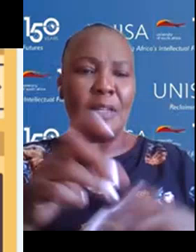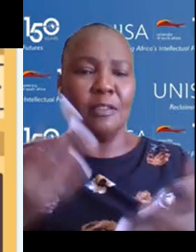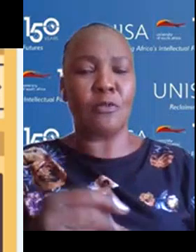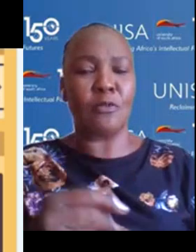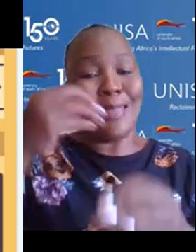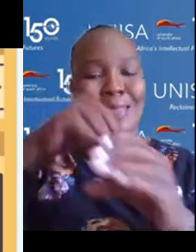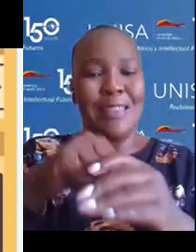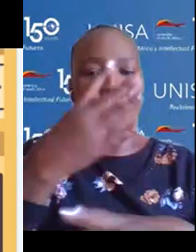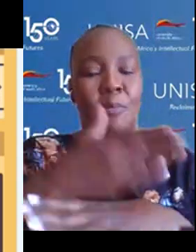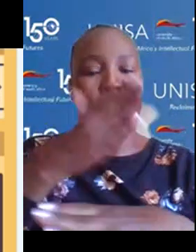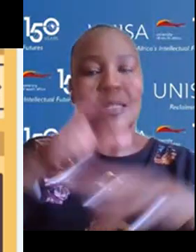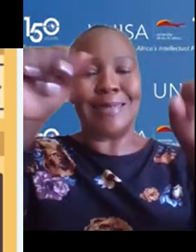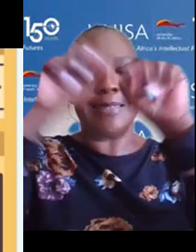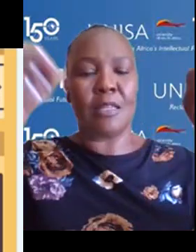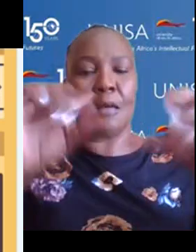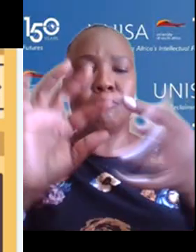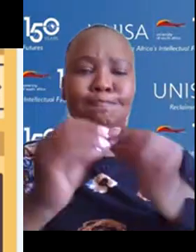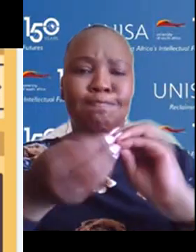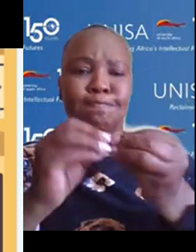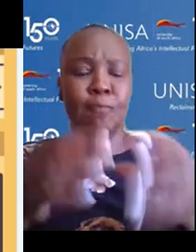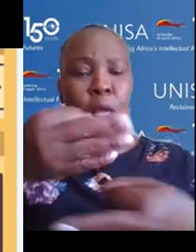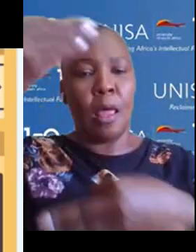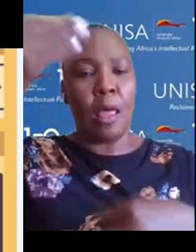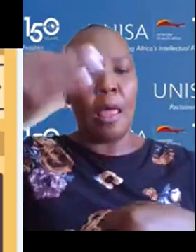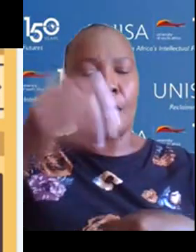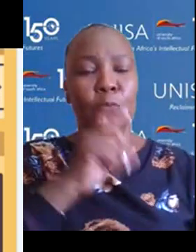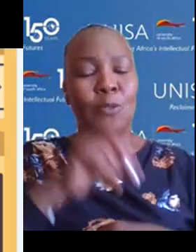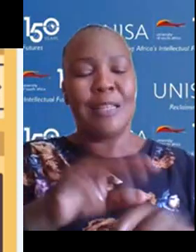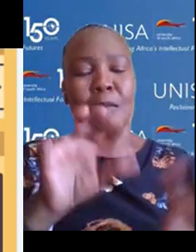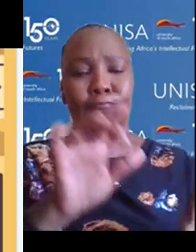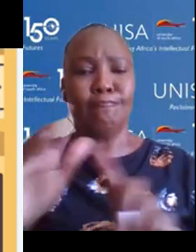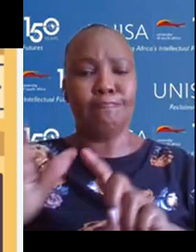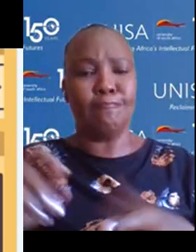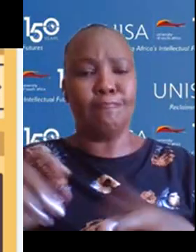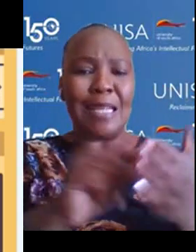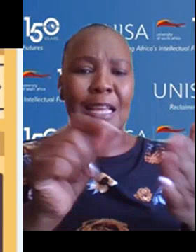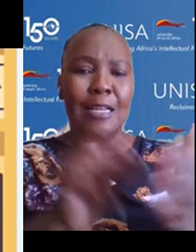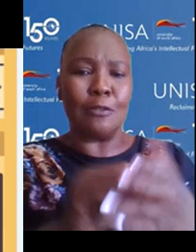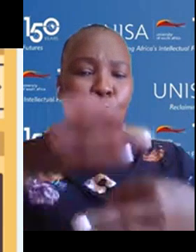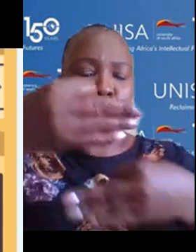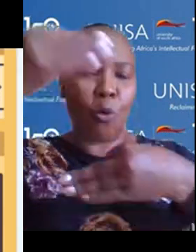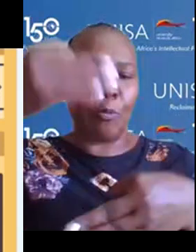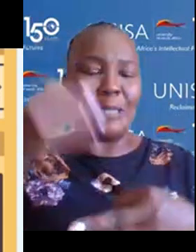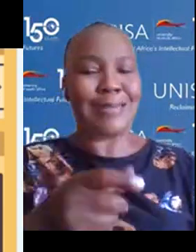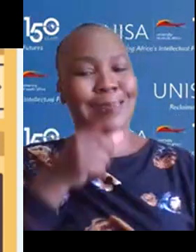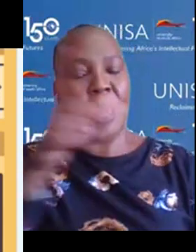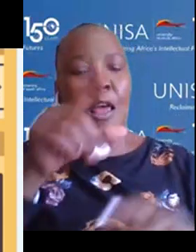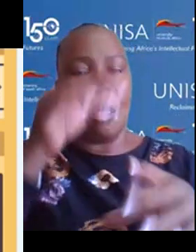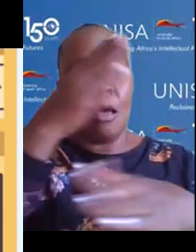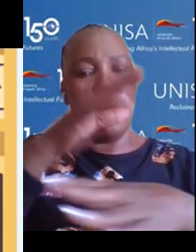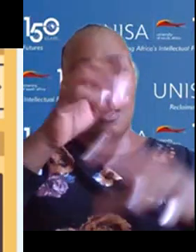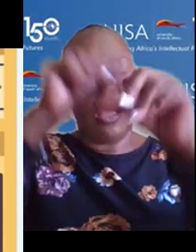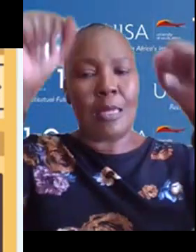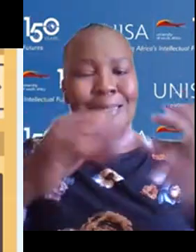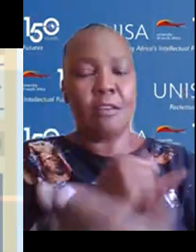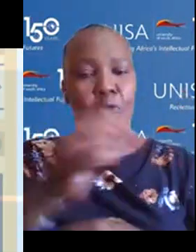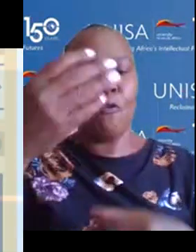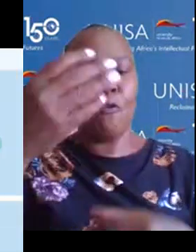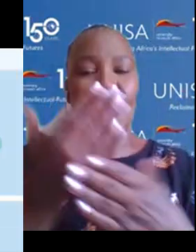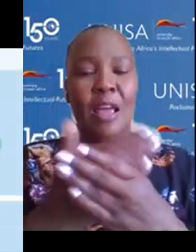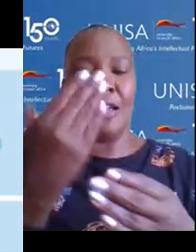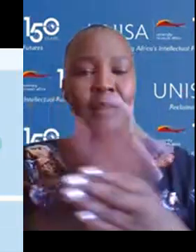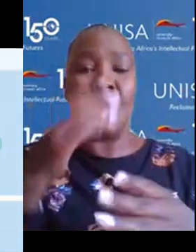operating system to create the document, use the keyboard to enter text into your document, and tell the operating system to save your file. The